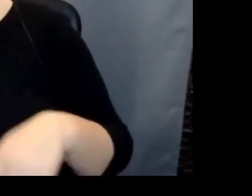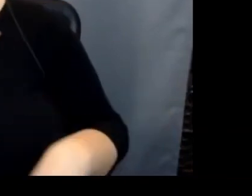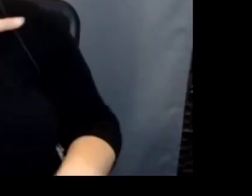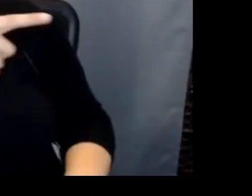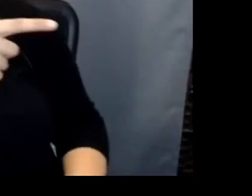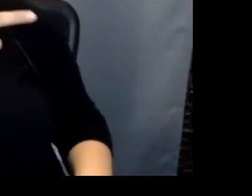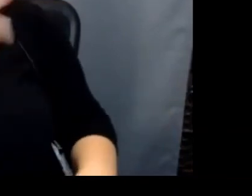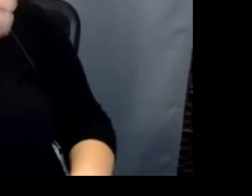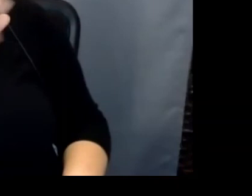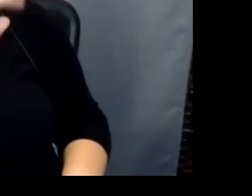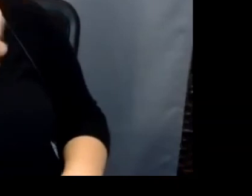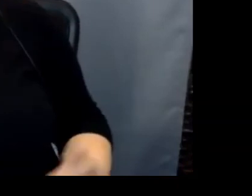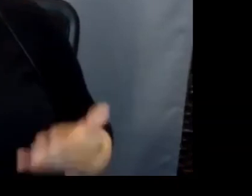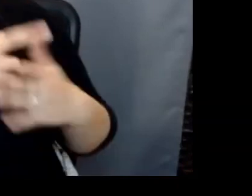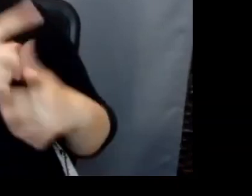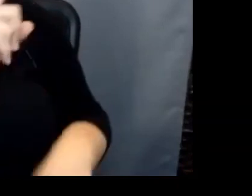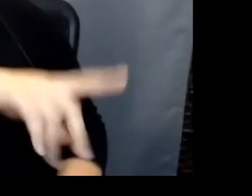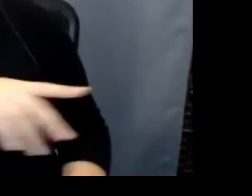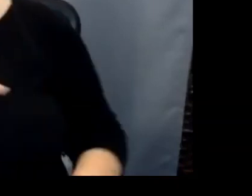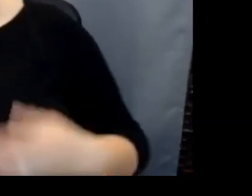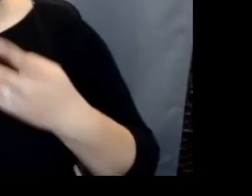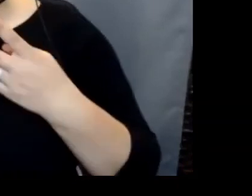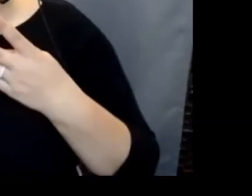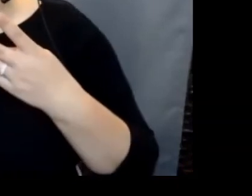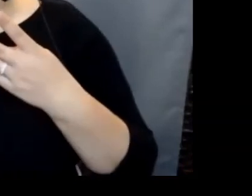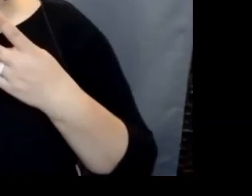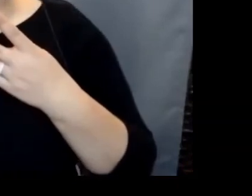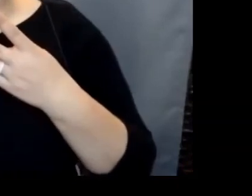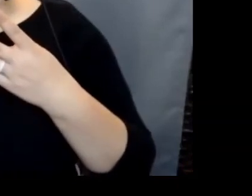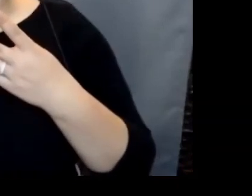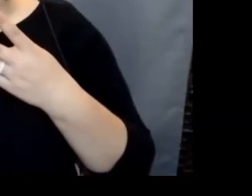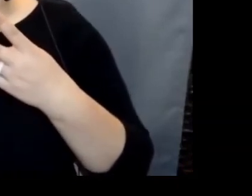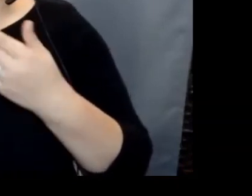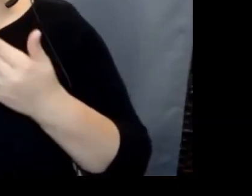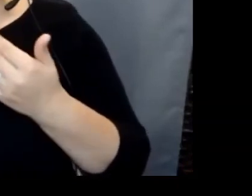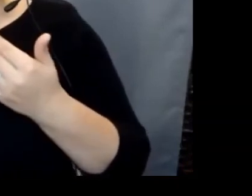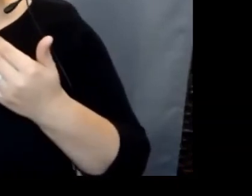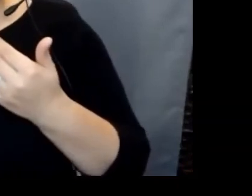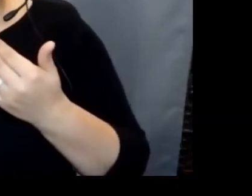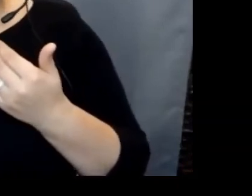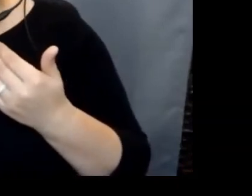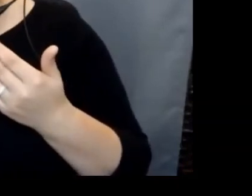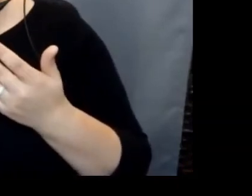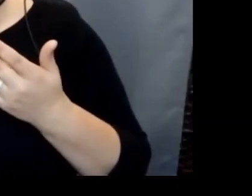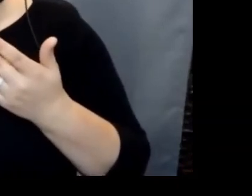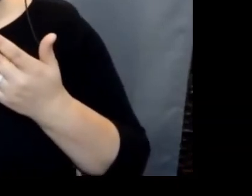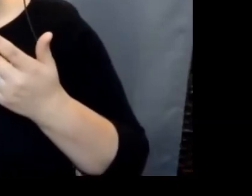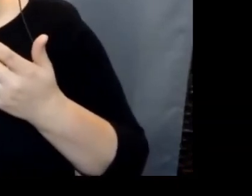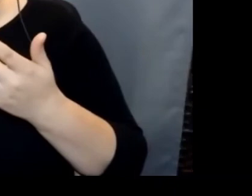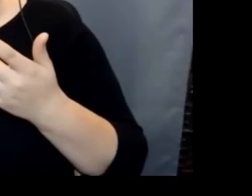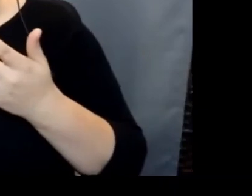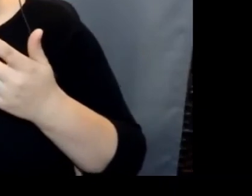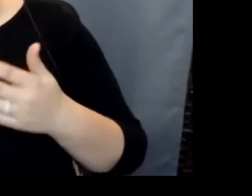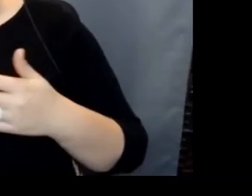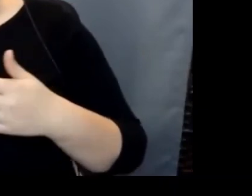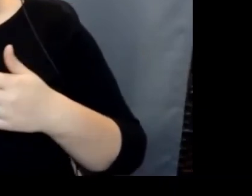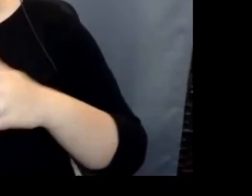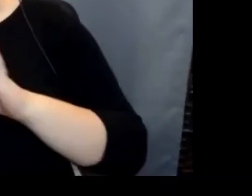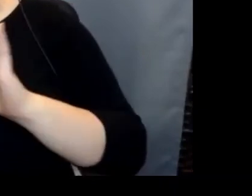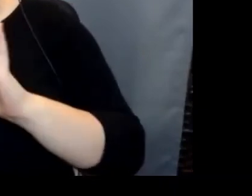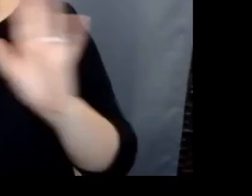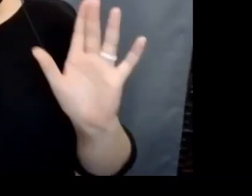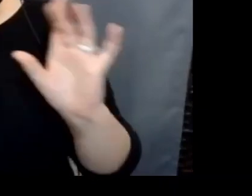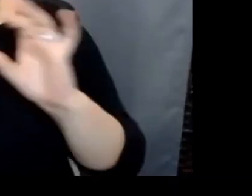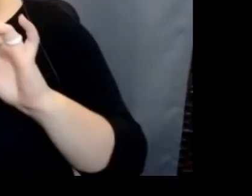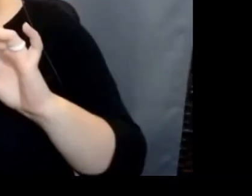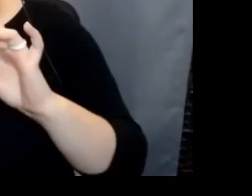Great question, Roxanne. I'll start with the EFT question because it's easier. Because once the bank account has been contacted and